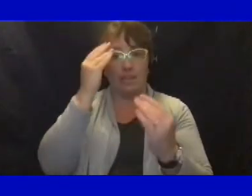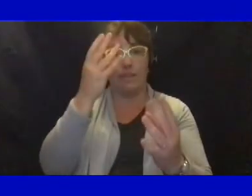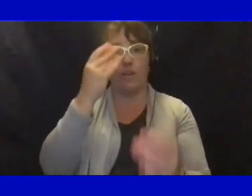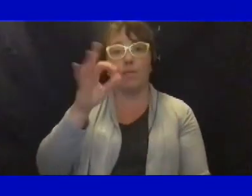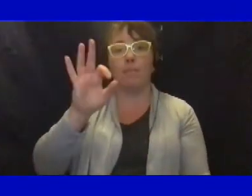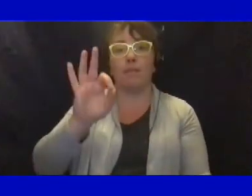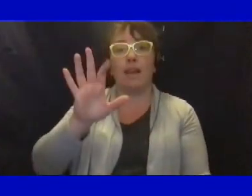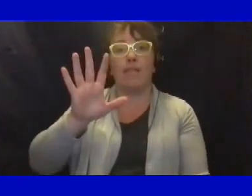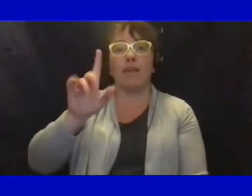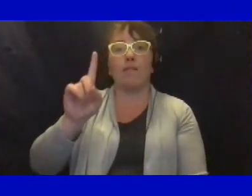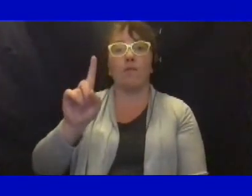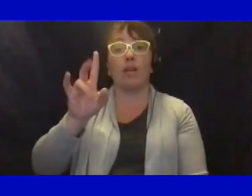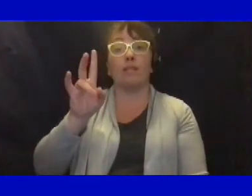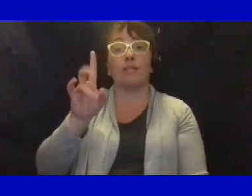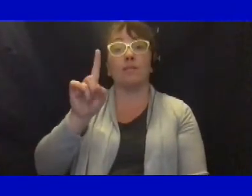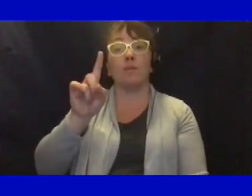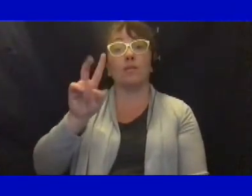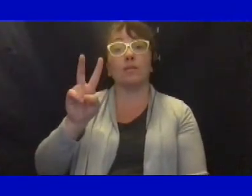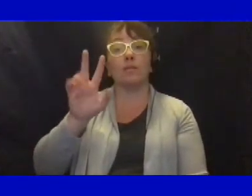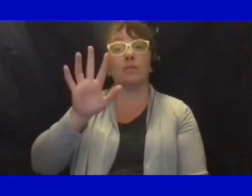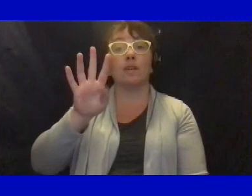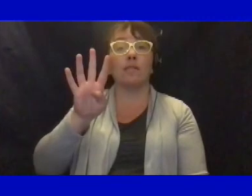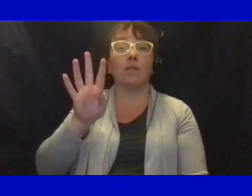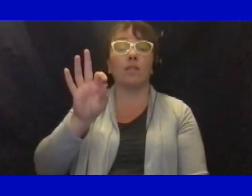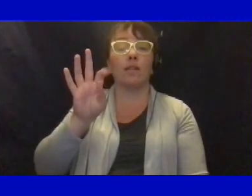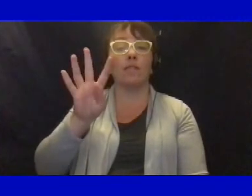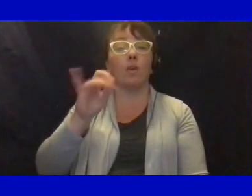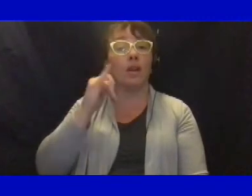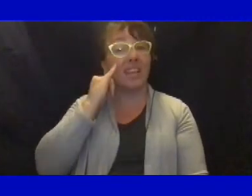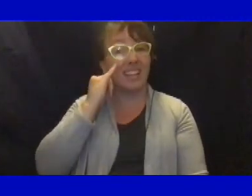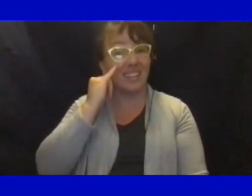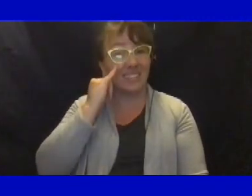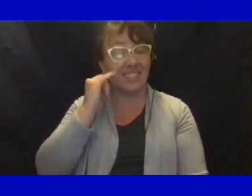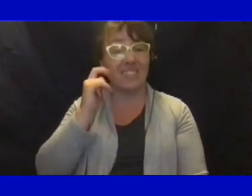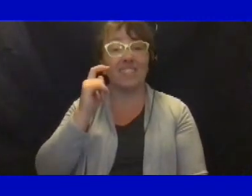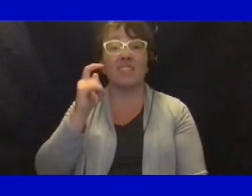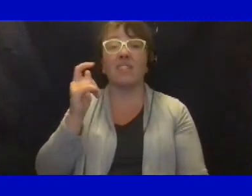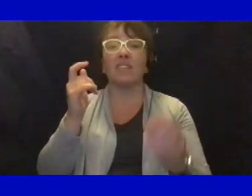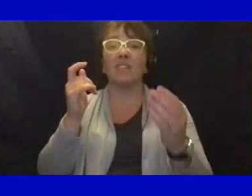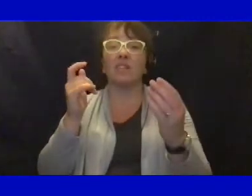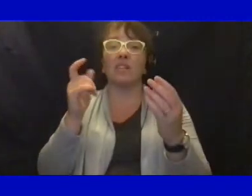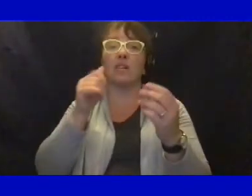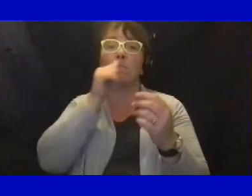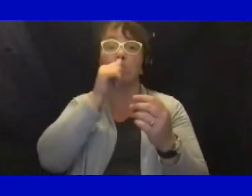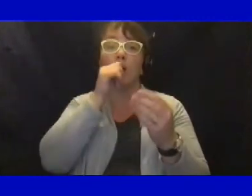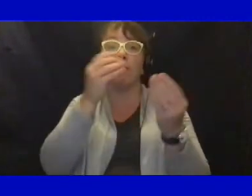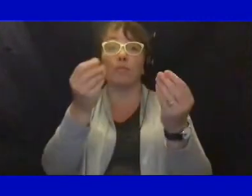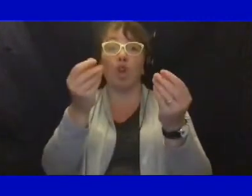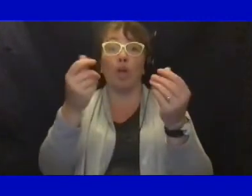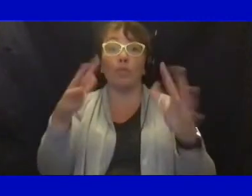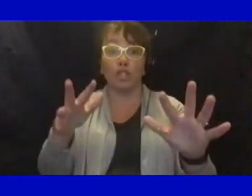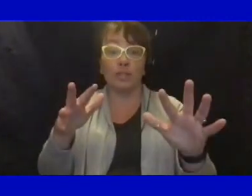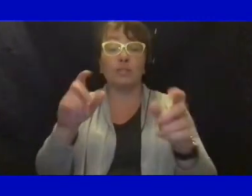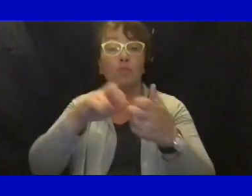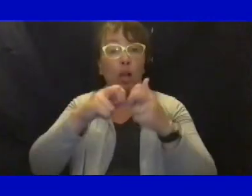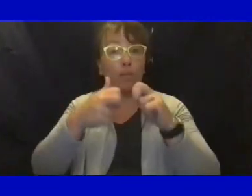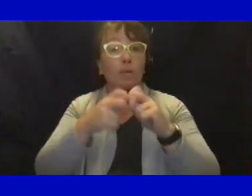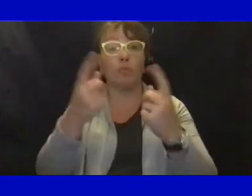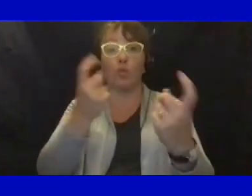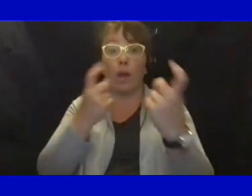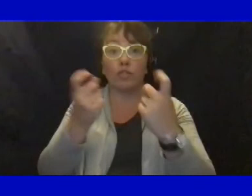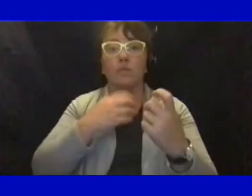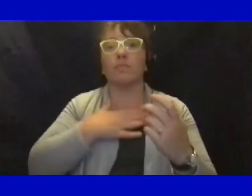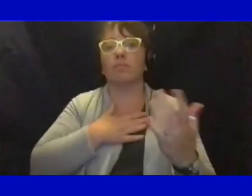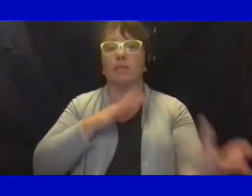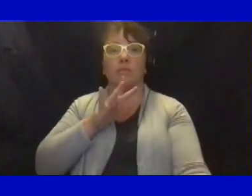on the screen. So if you have any questions regarding private property mitigation, please do not hesitate to reach out. But I cannot